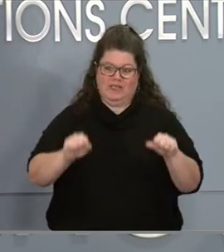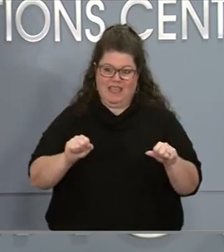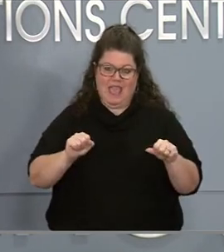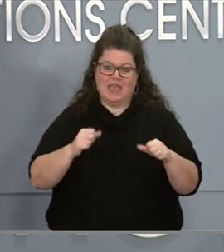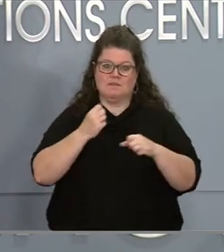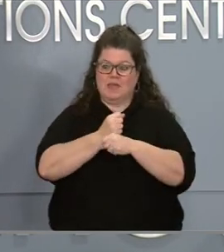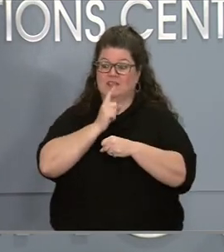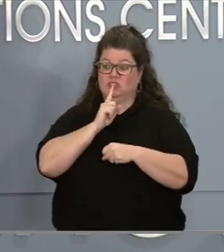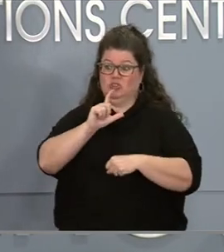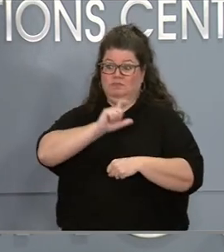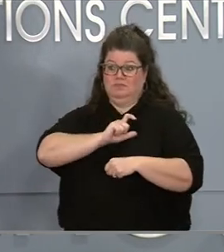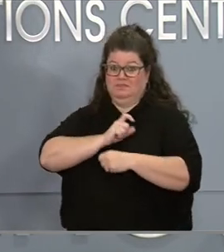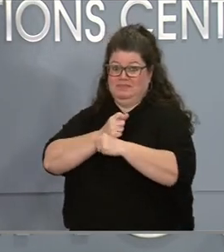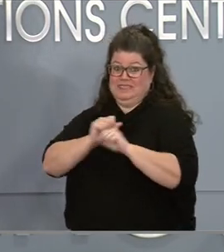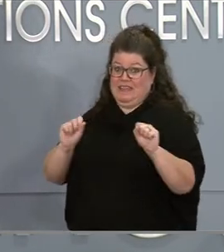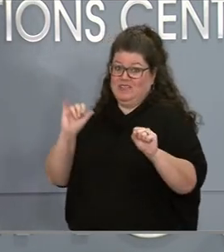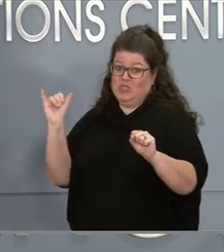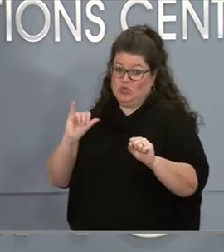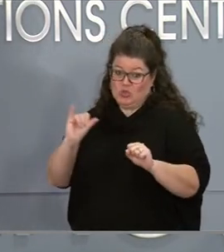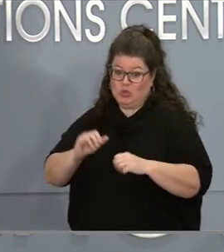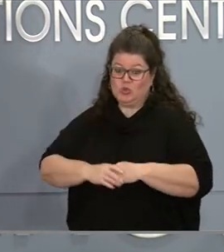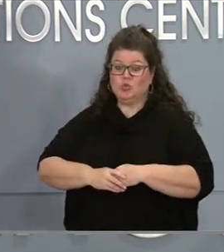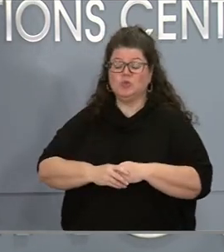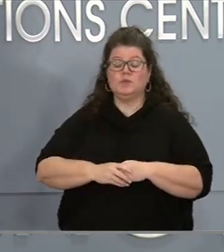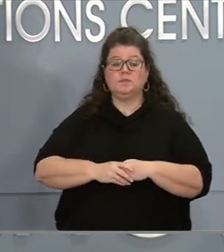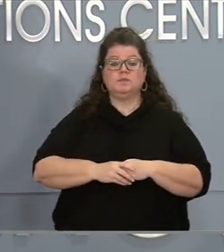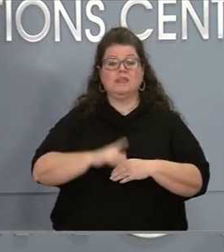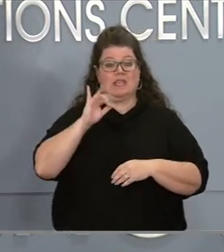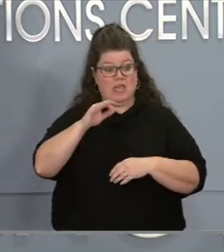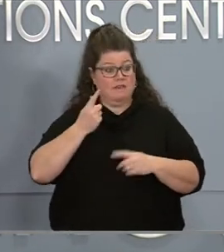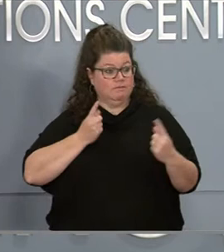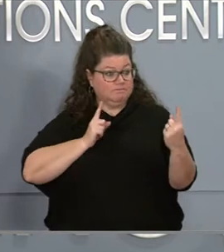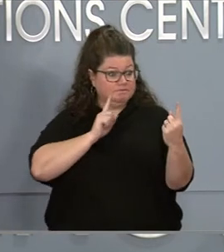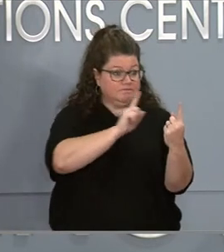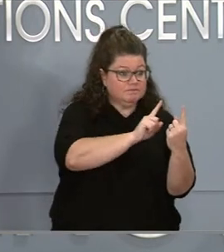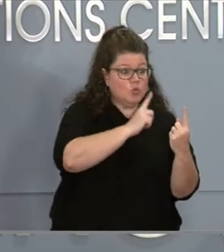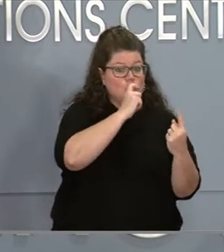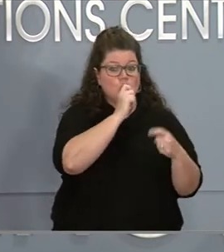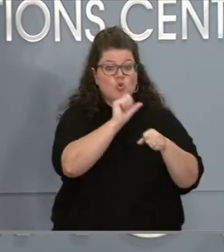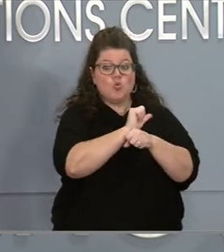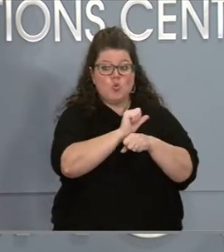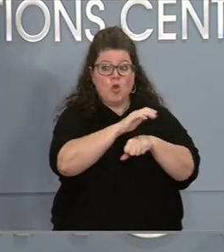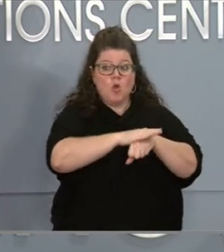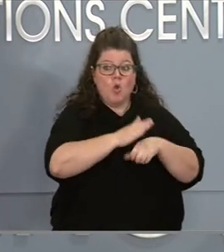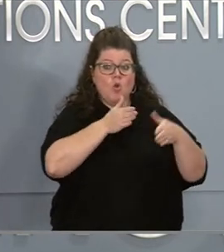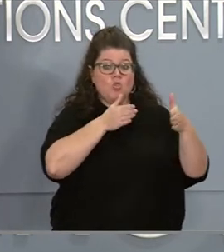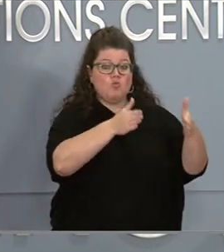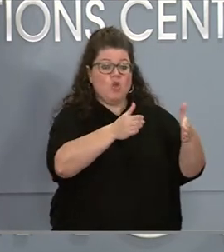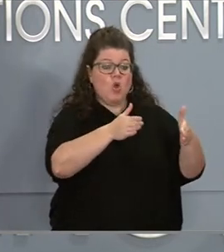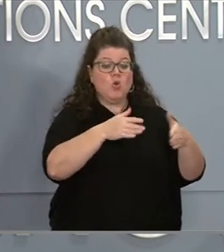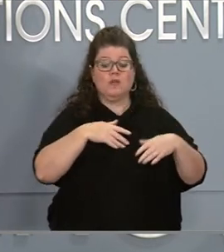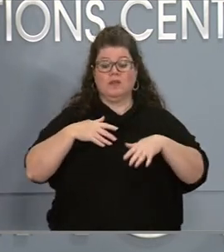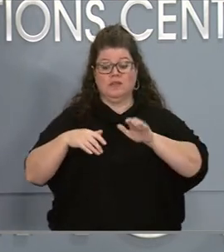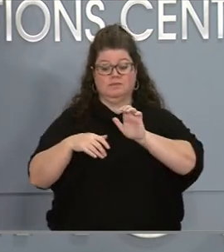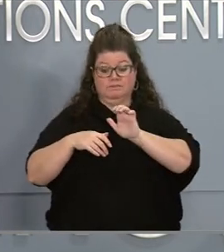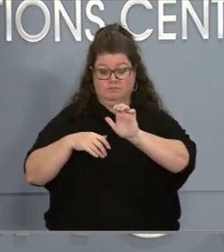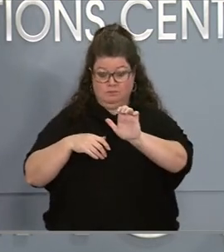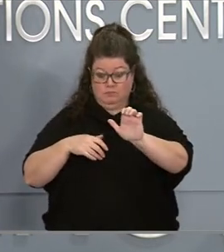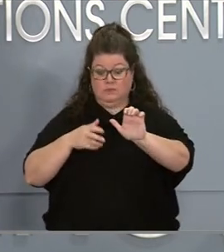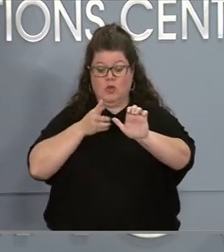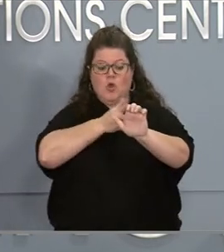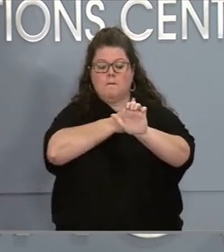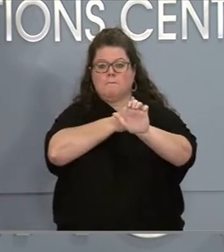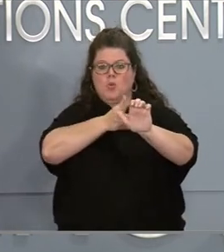you encounter first responders, NCDOT crews, or any that are working along our roadways, please move over and reduce your